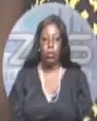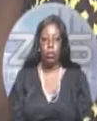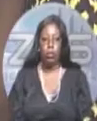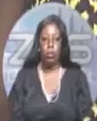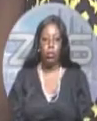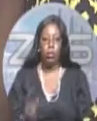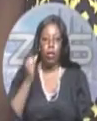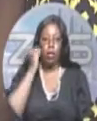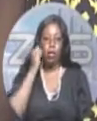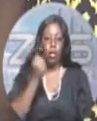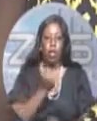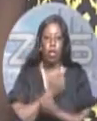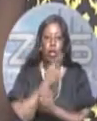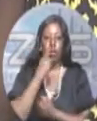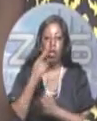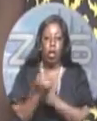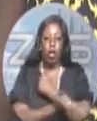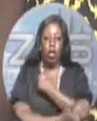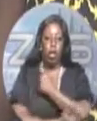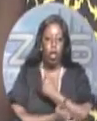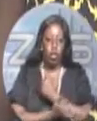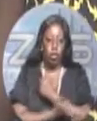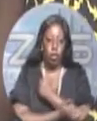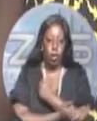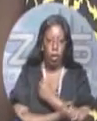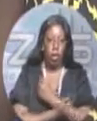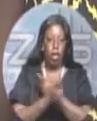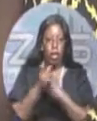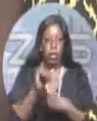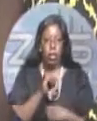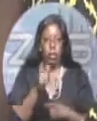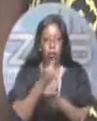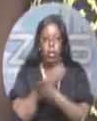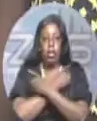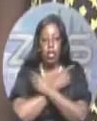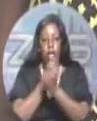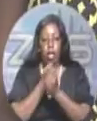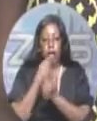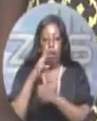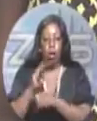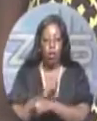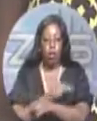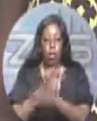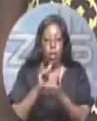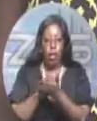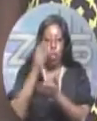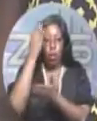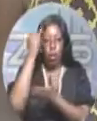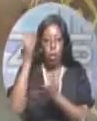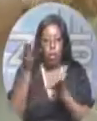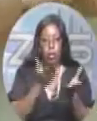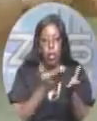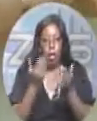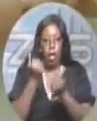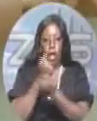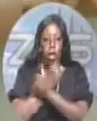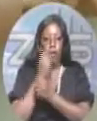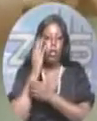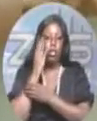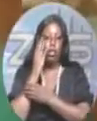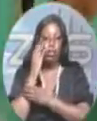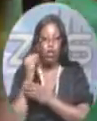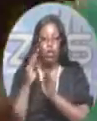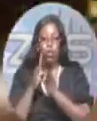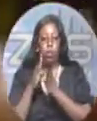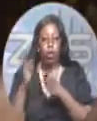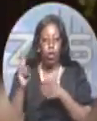Well, she loves her country perhaps just as dearly as she loves her music. And that's why she wants to take her love and experience to broaden